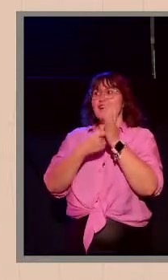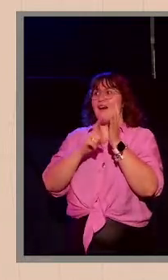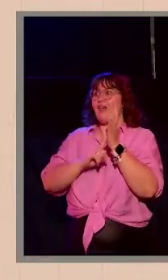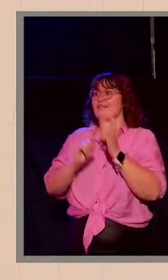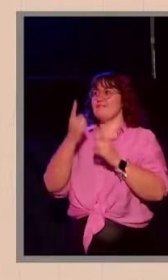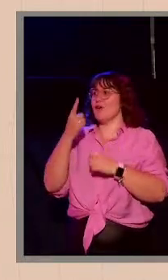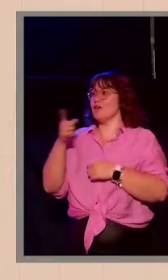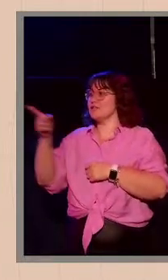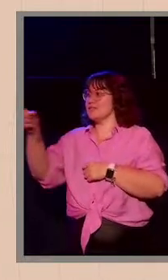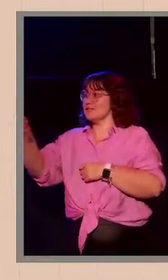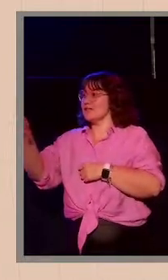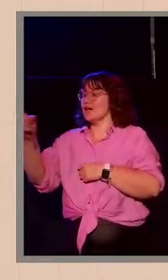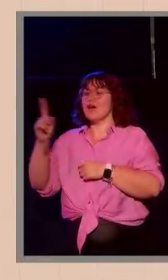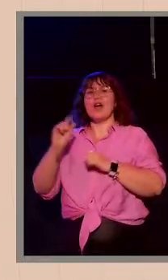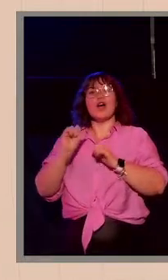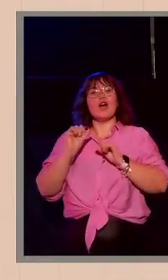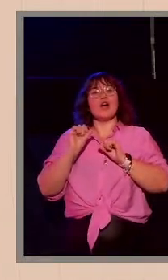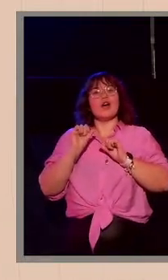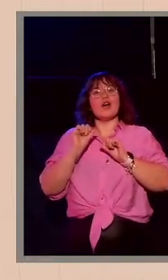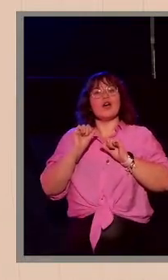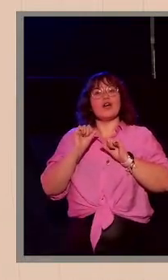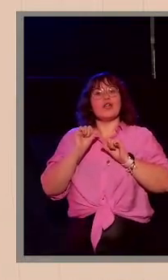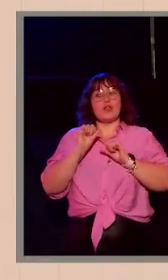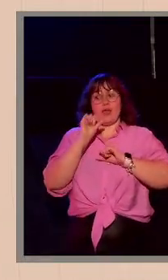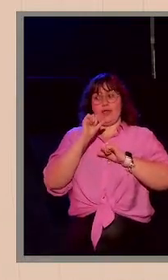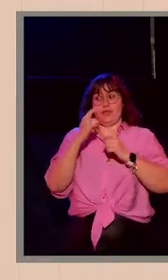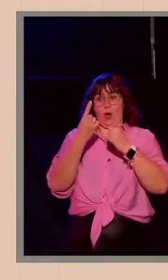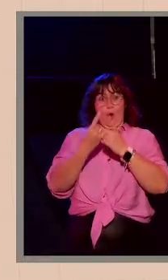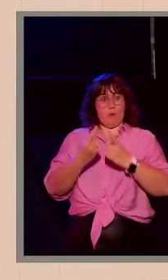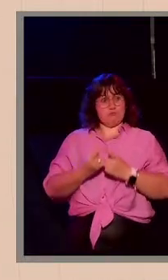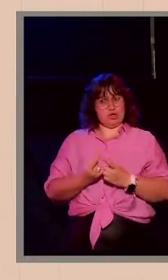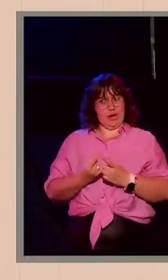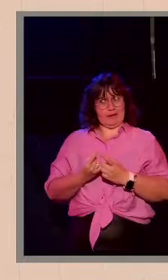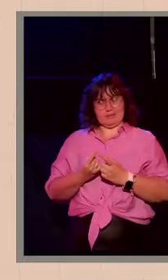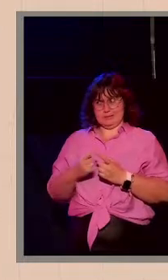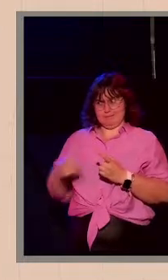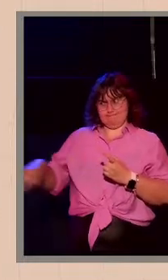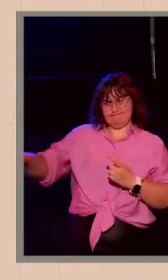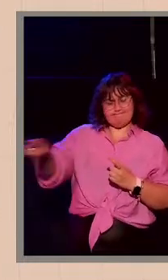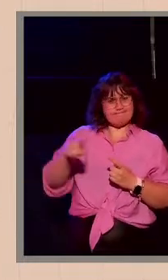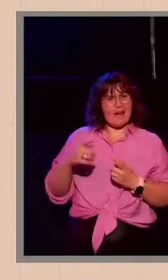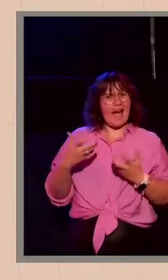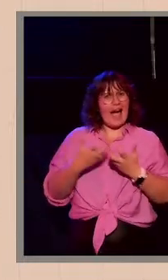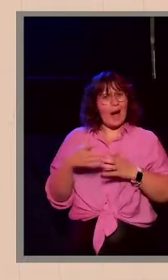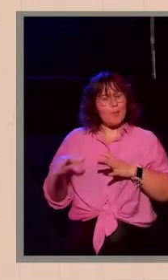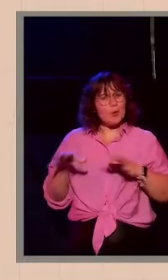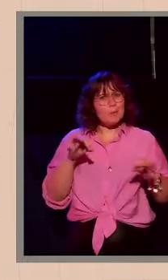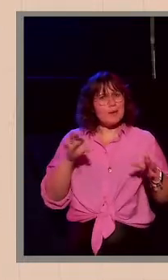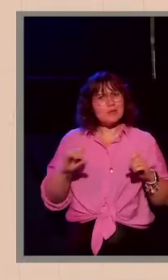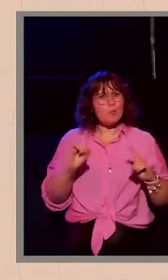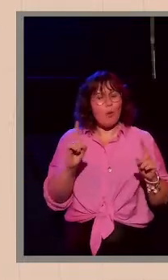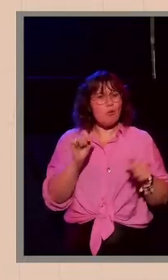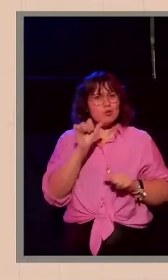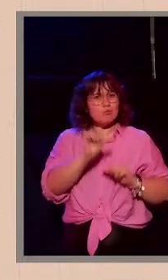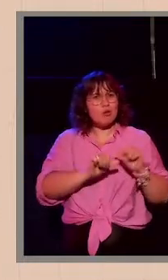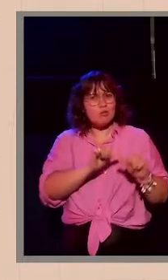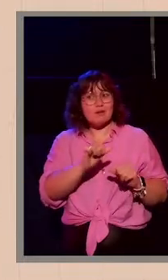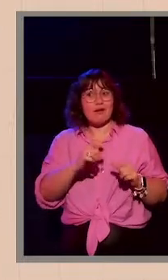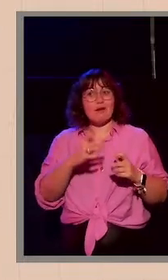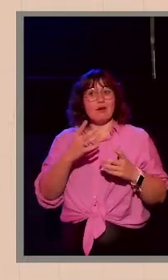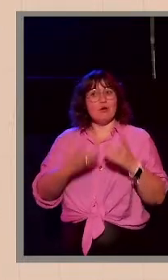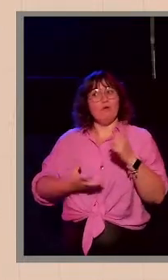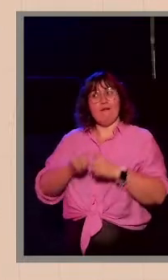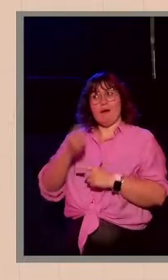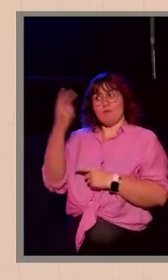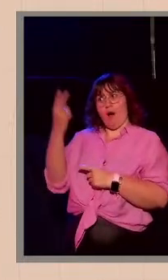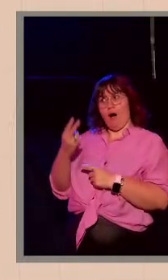By what process were the various objects selected? Did you walk around? Are they found art? Are they